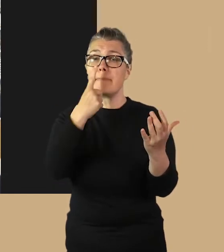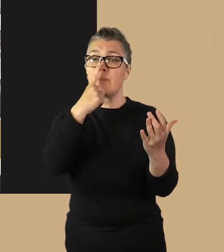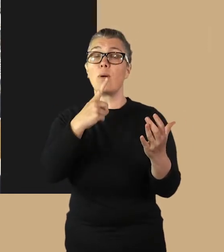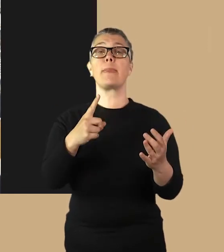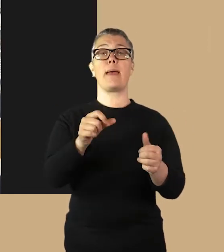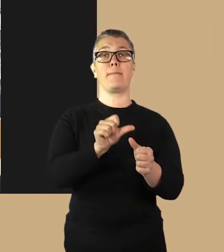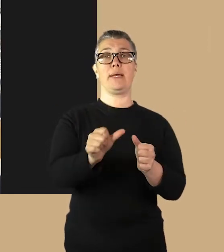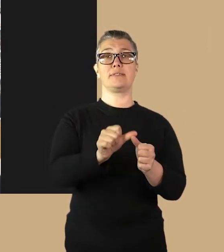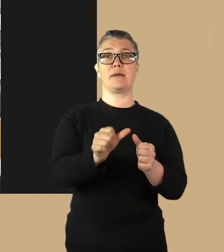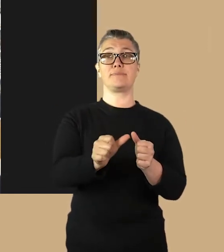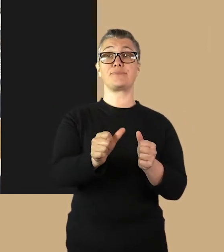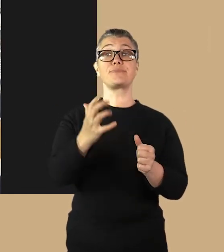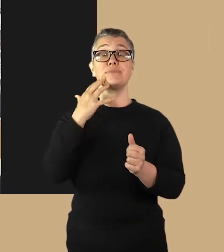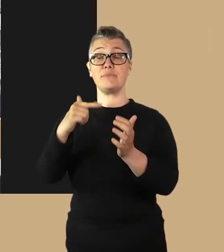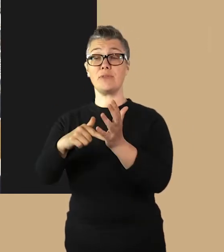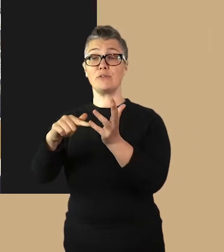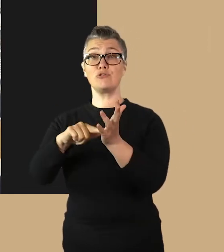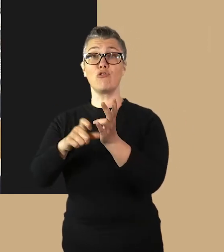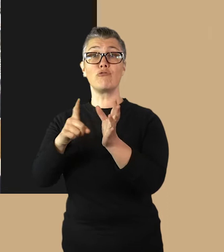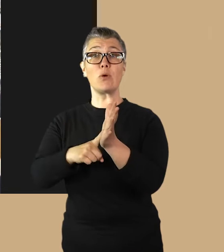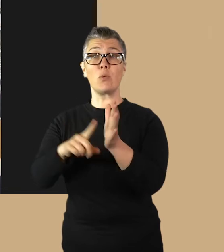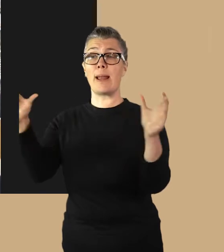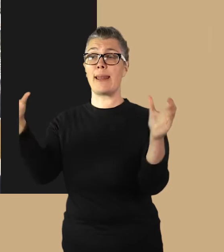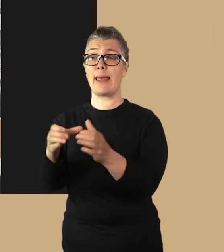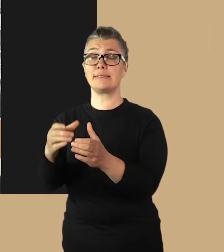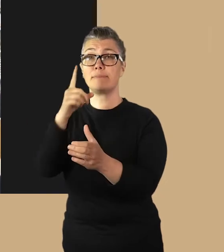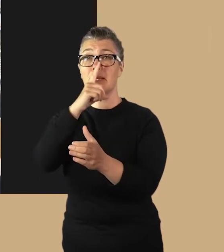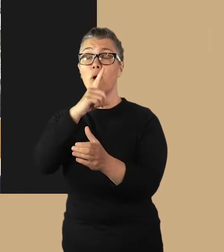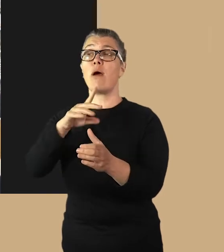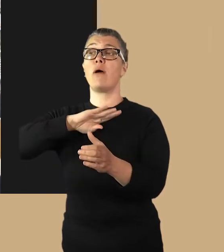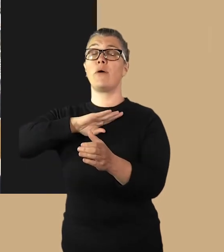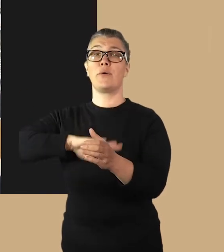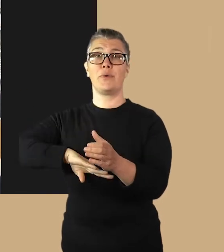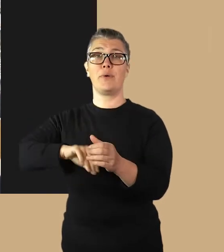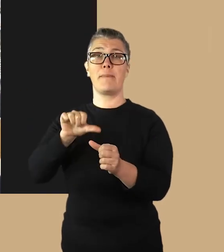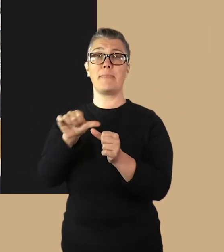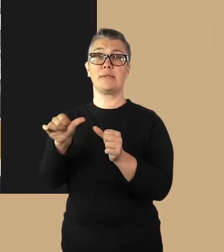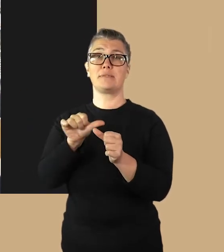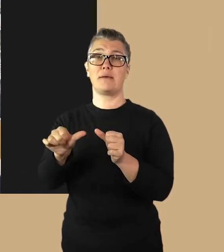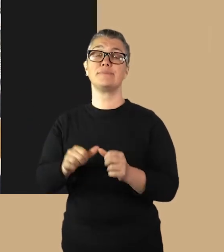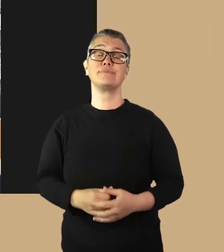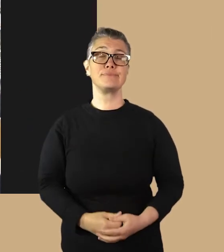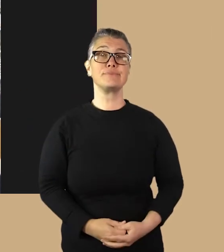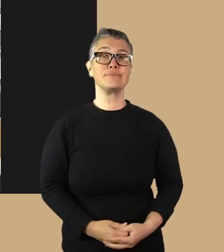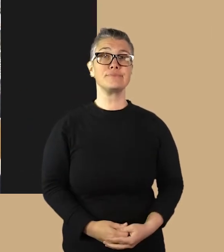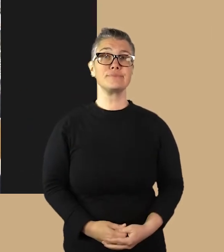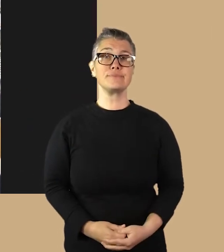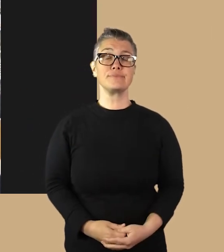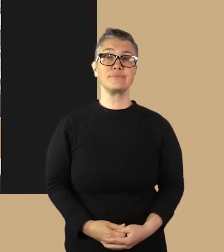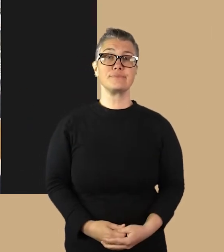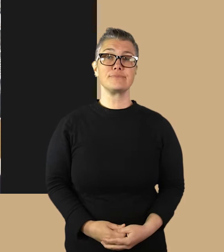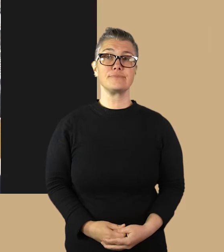When the tutorials were smaller as well, again, less intimidating.